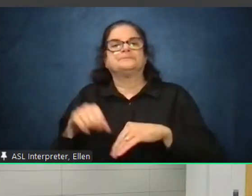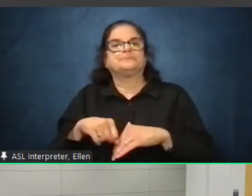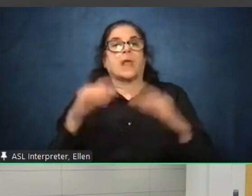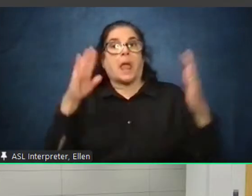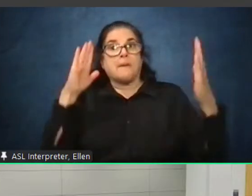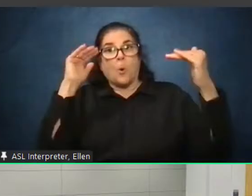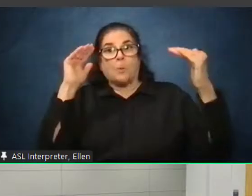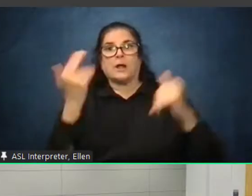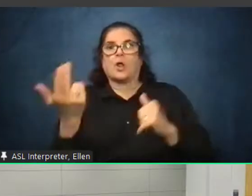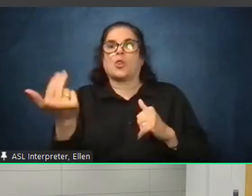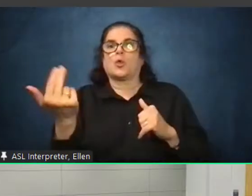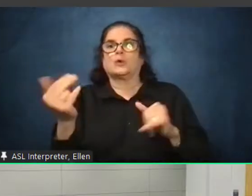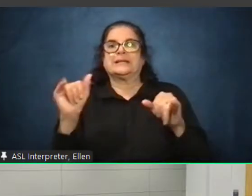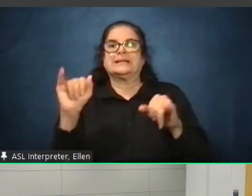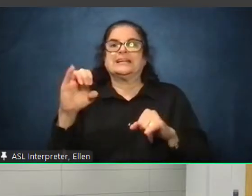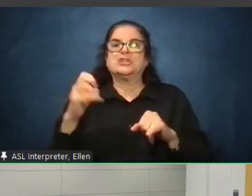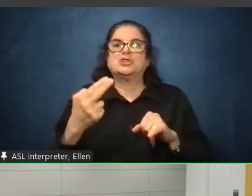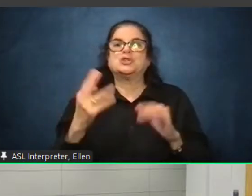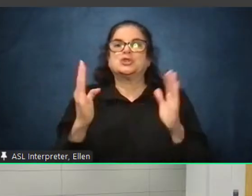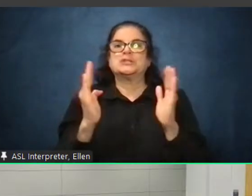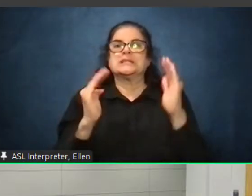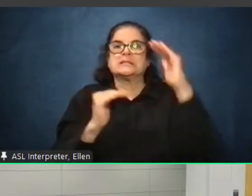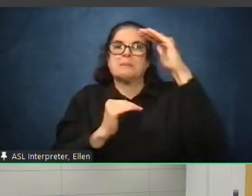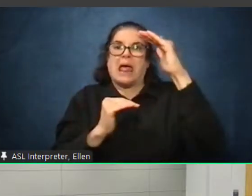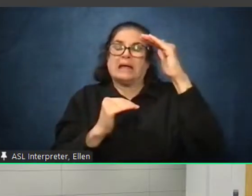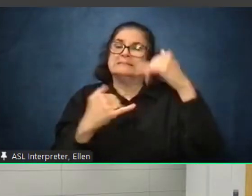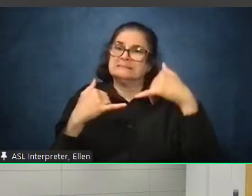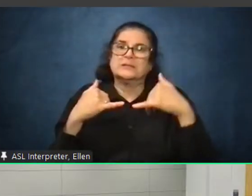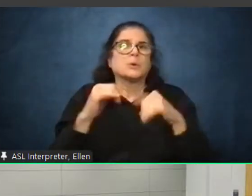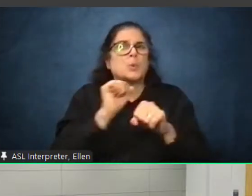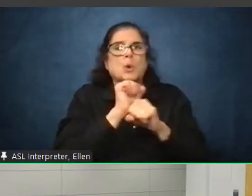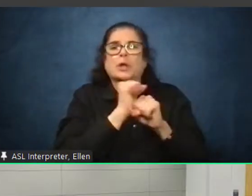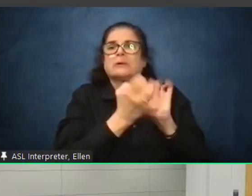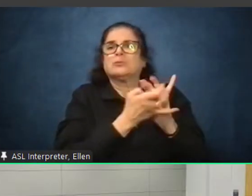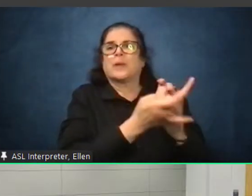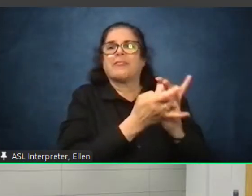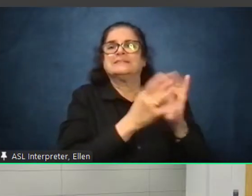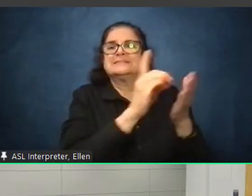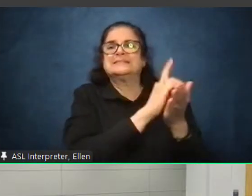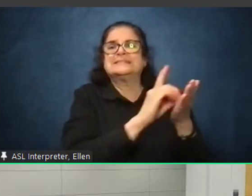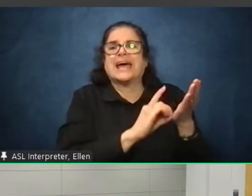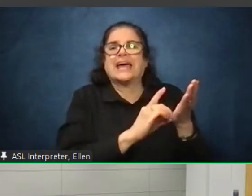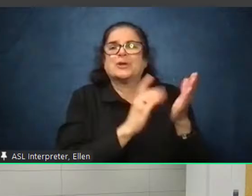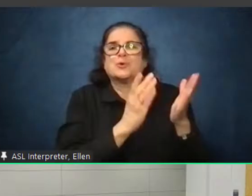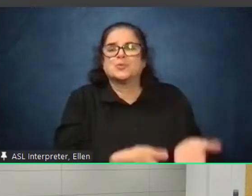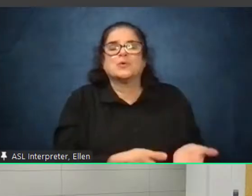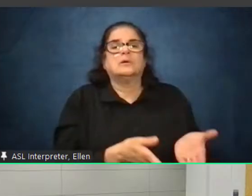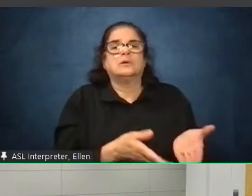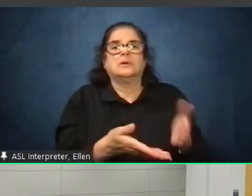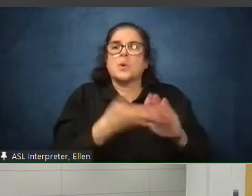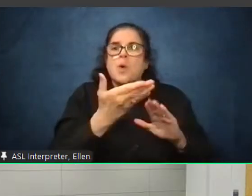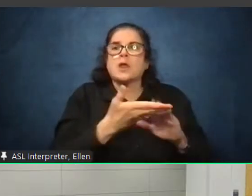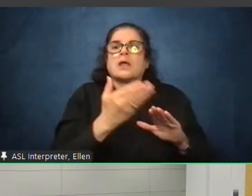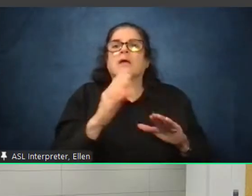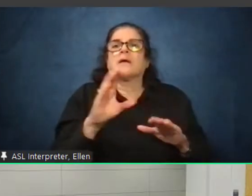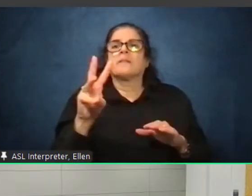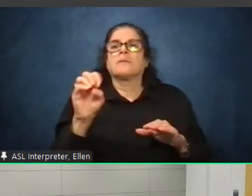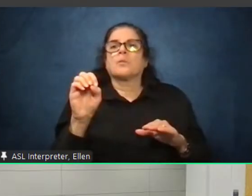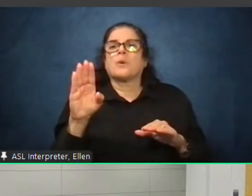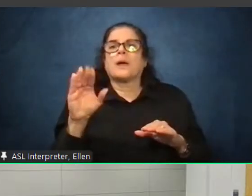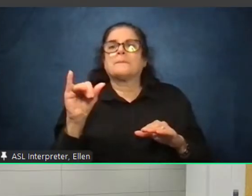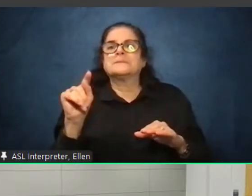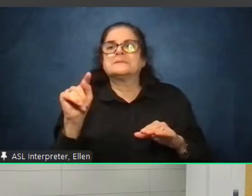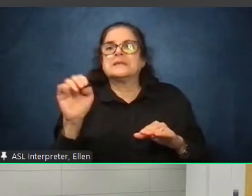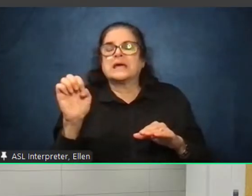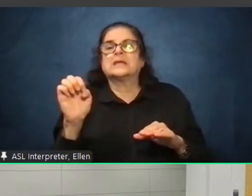13-inch display, it's still small. We're working with our designer on that. Once we have this running on a website and we can put it on a screen, we want to